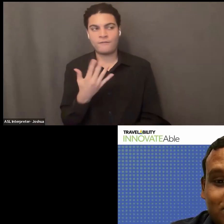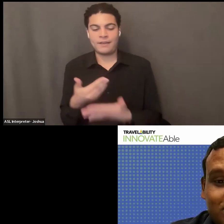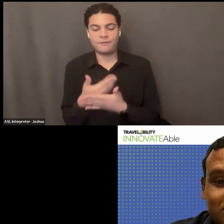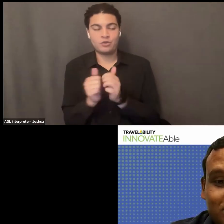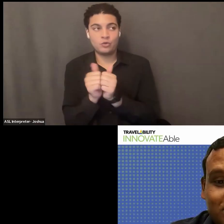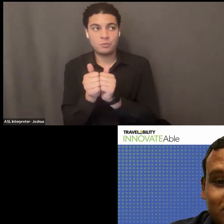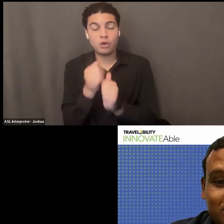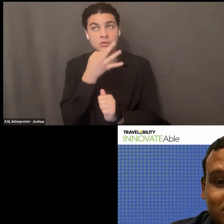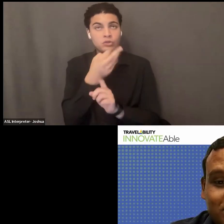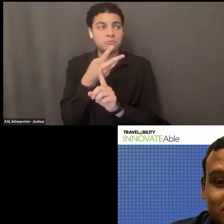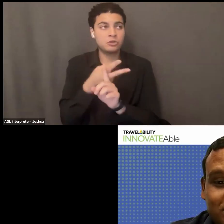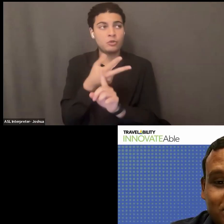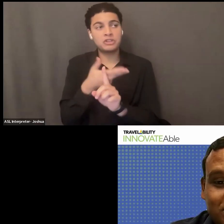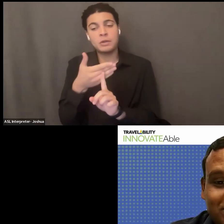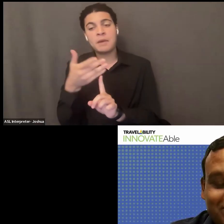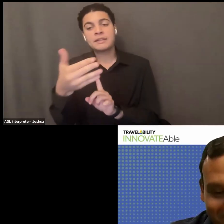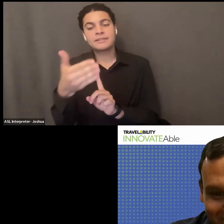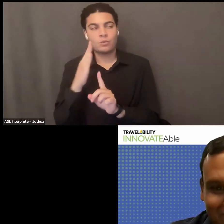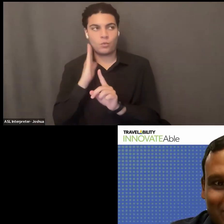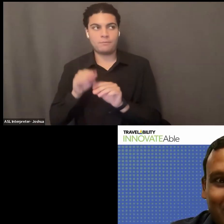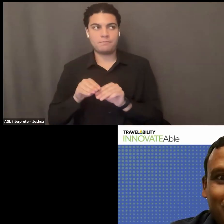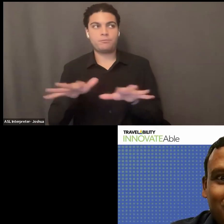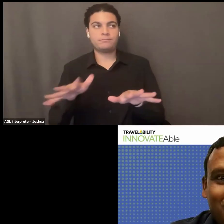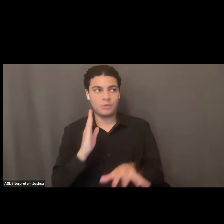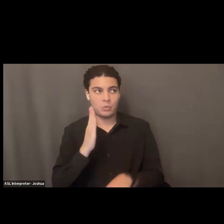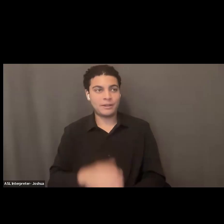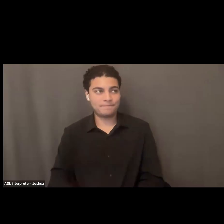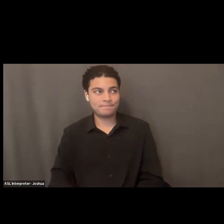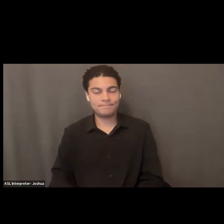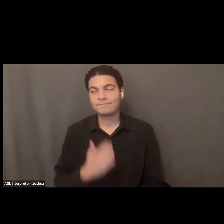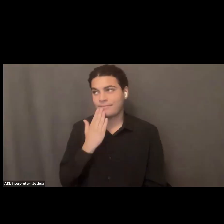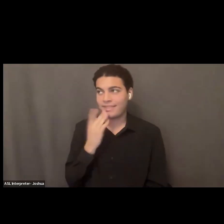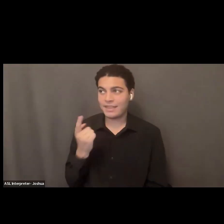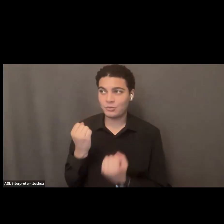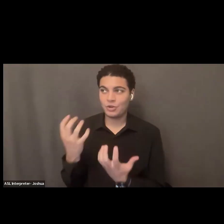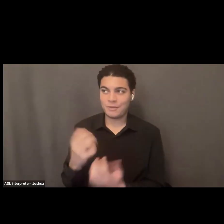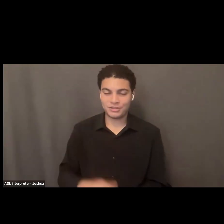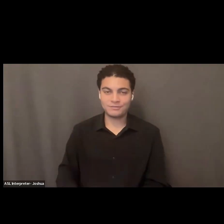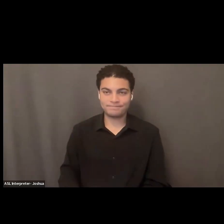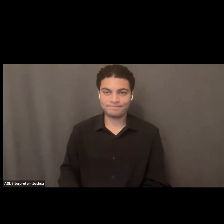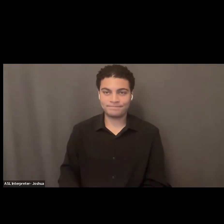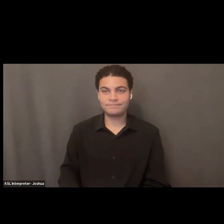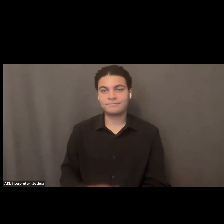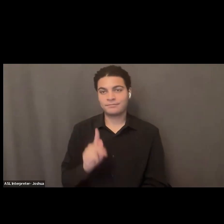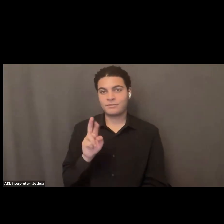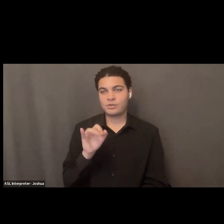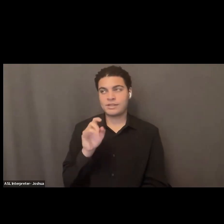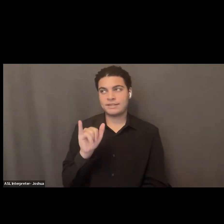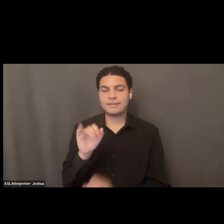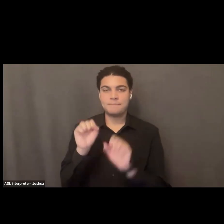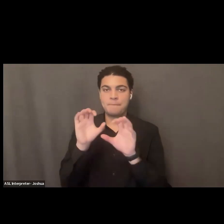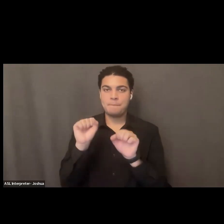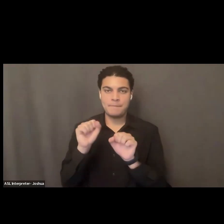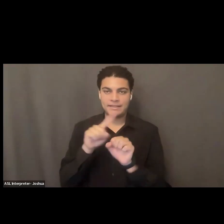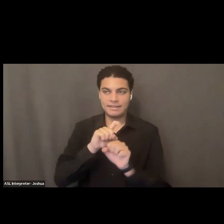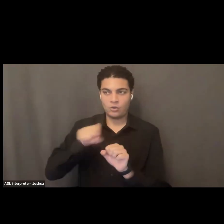months. Thank you very much. Thank you. Terrific question. We're going to move on to Autumn. Judges, don't forget